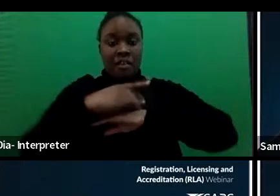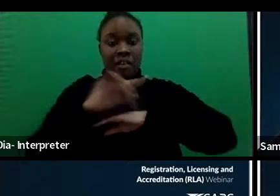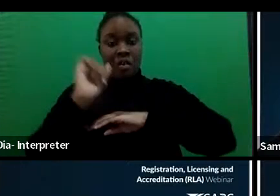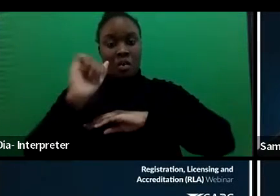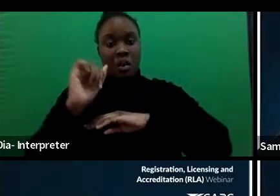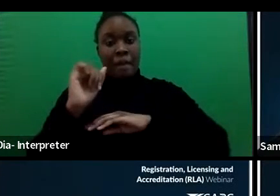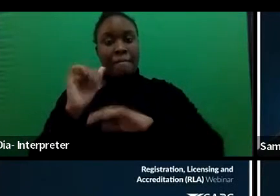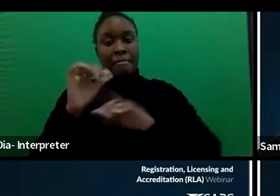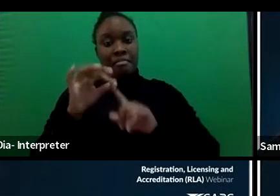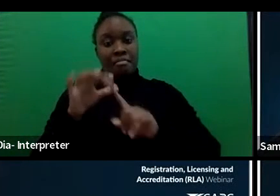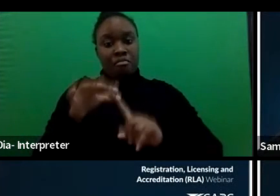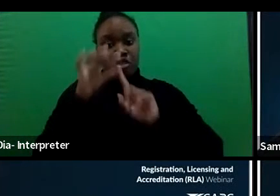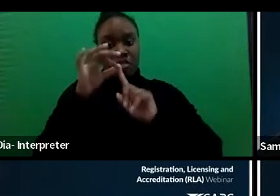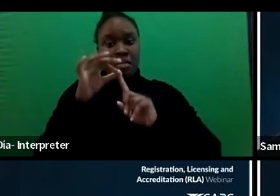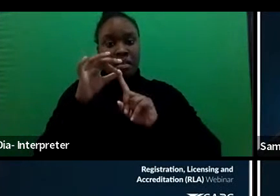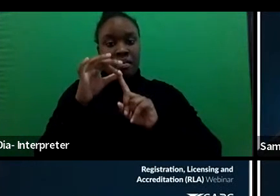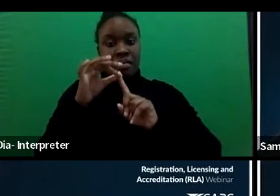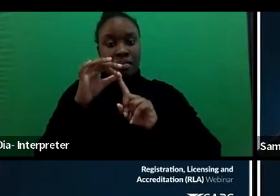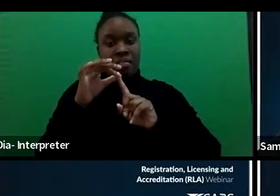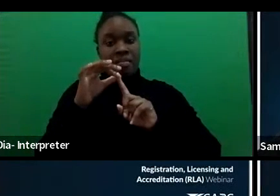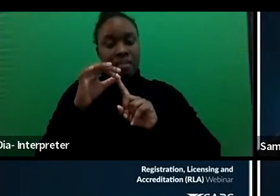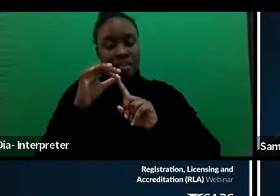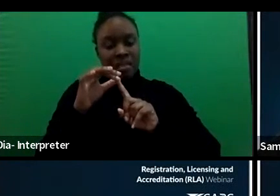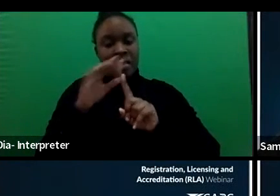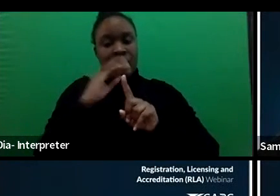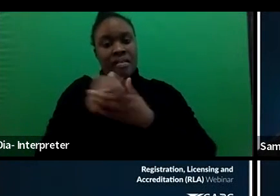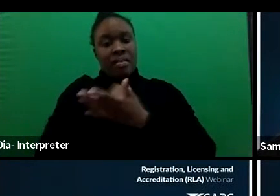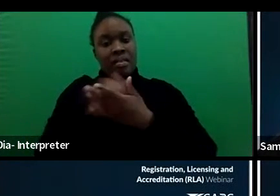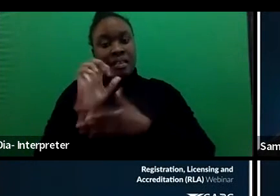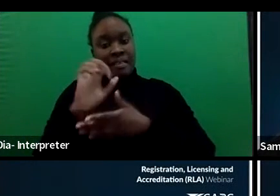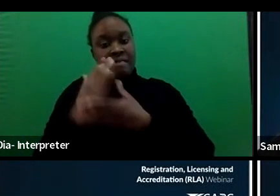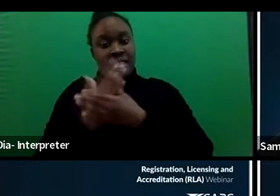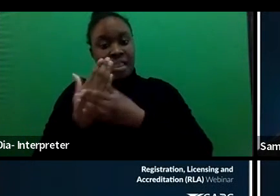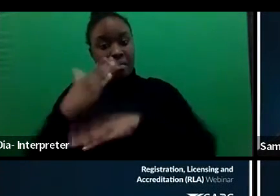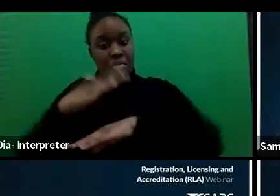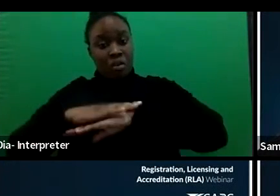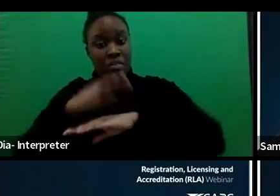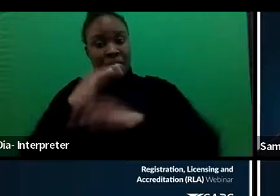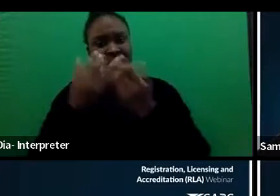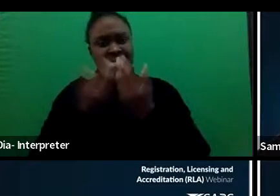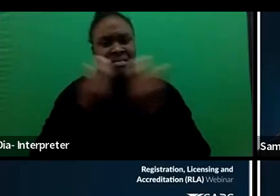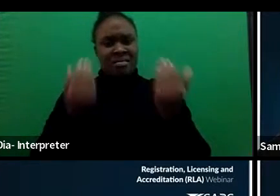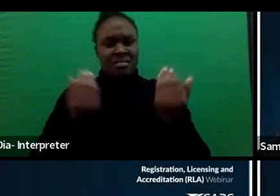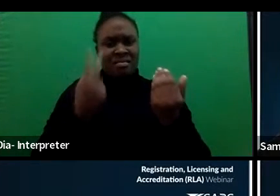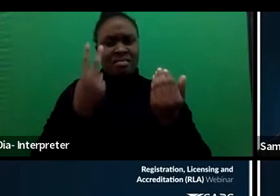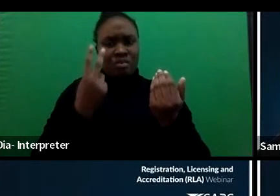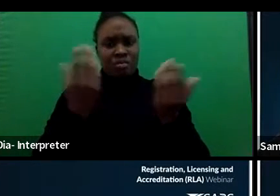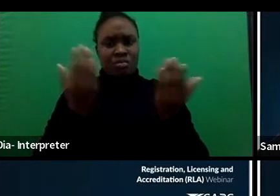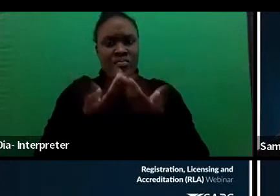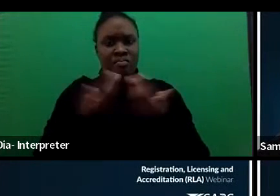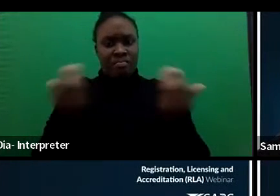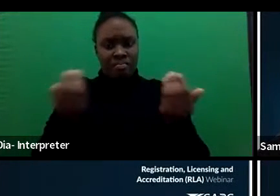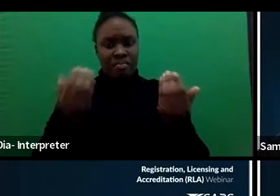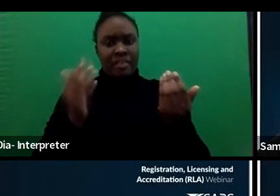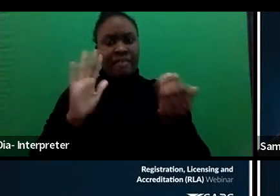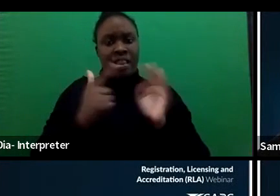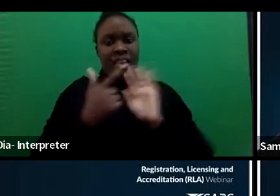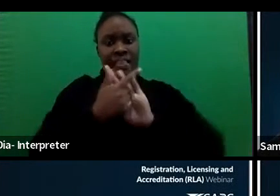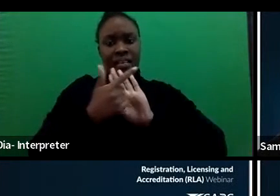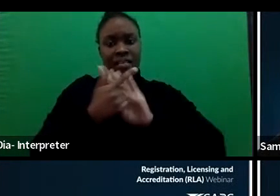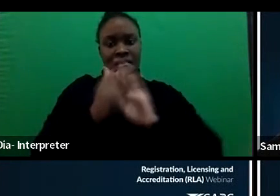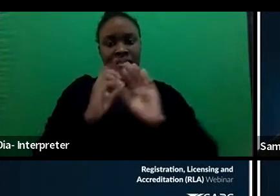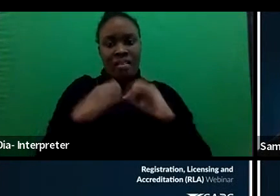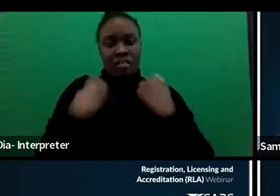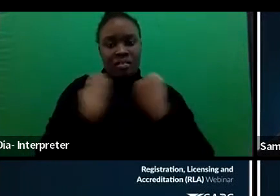raised on local agency e-filing portal. These are two separate and independent legal entities who